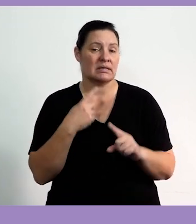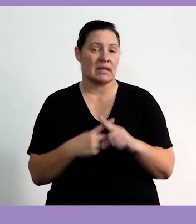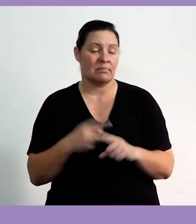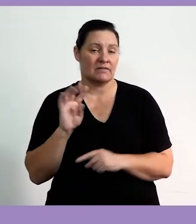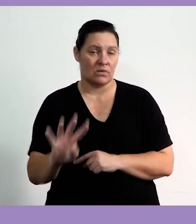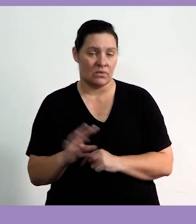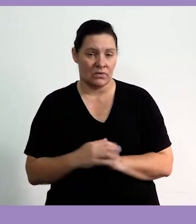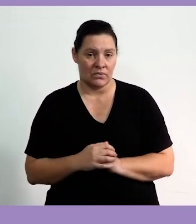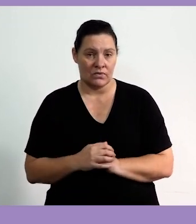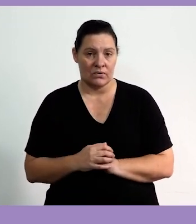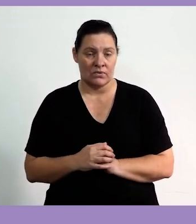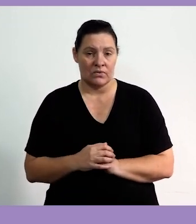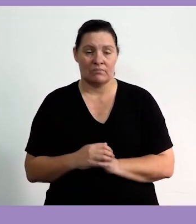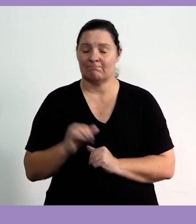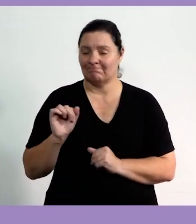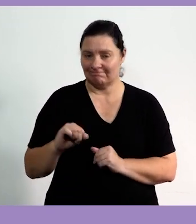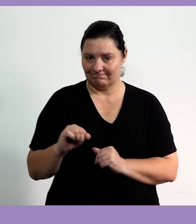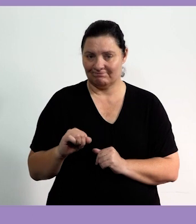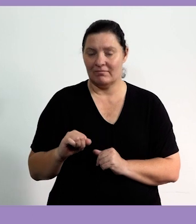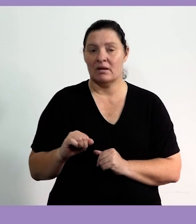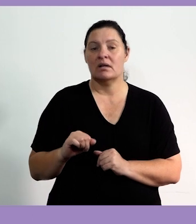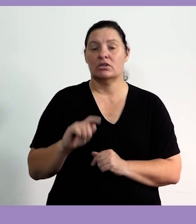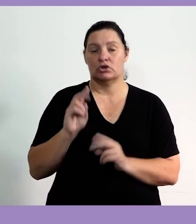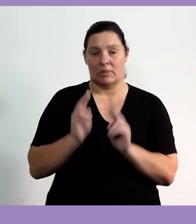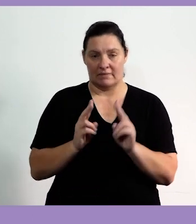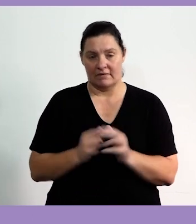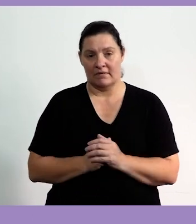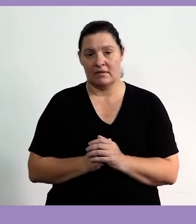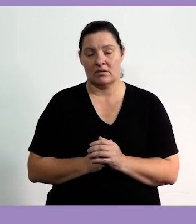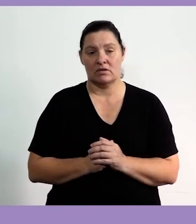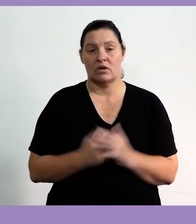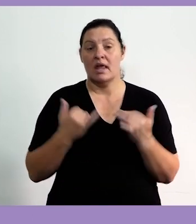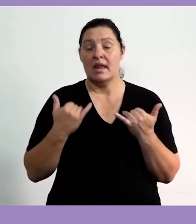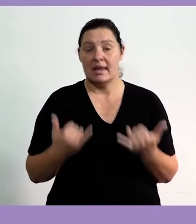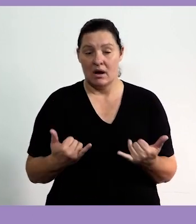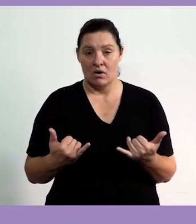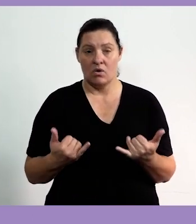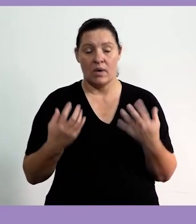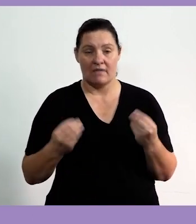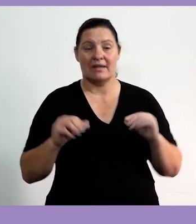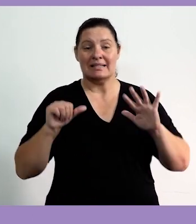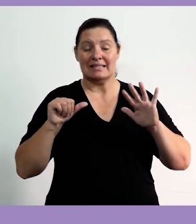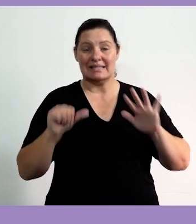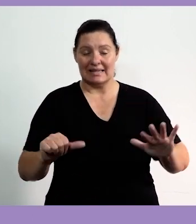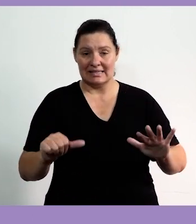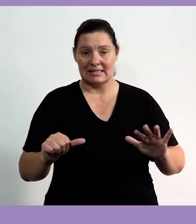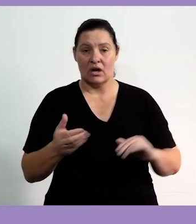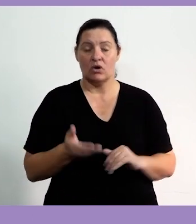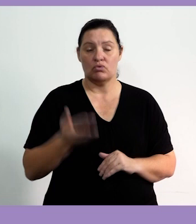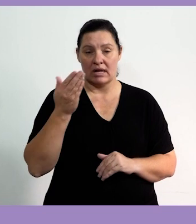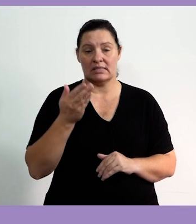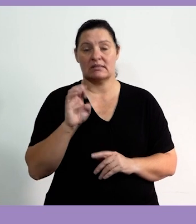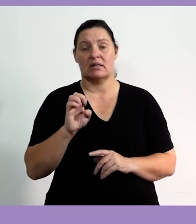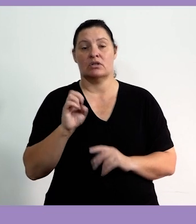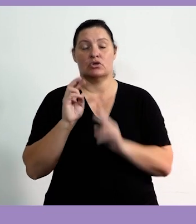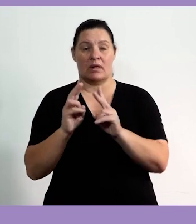is 3 times 4? Yes, it is 12. So now we have 6